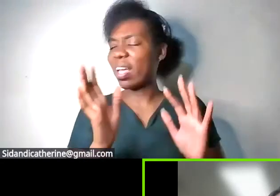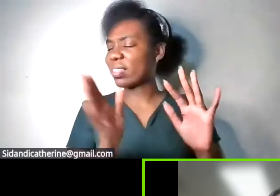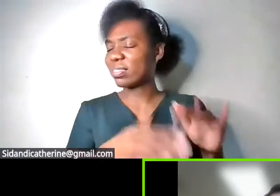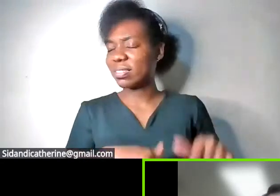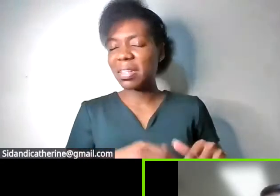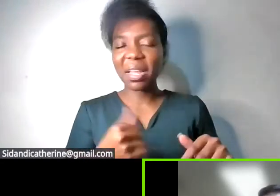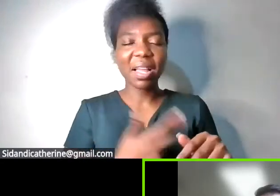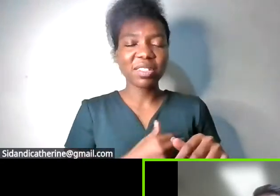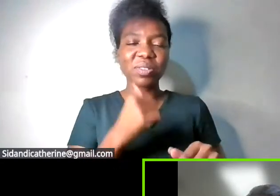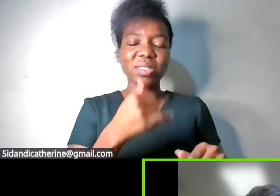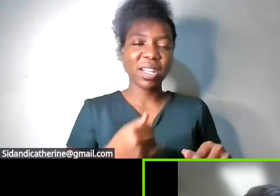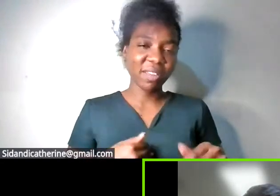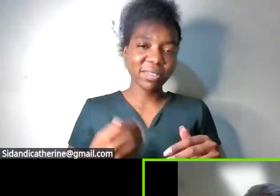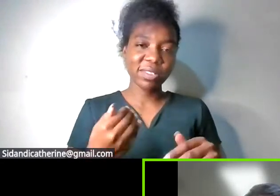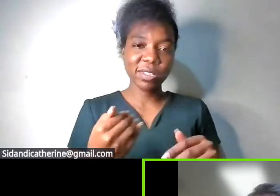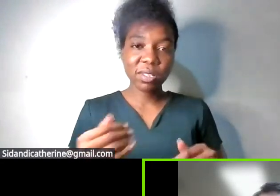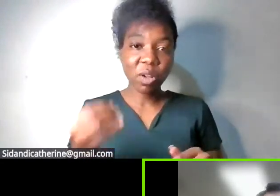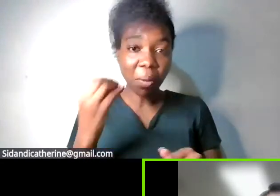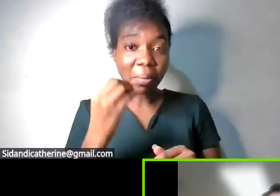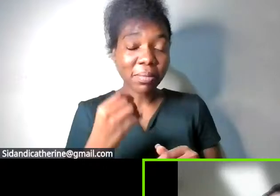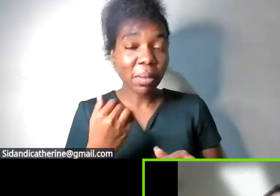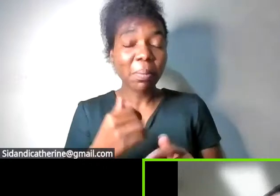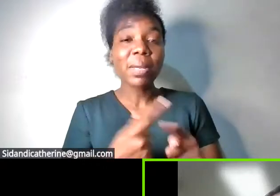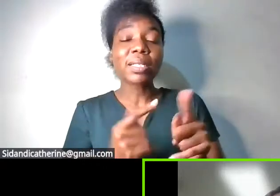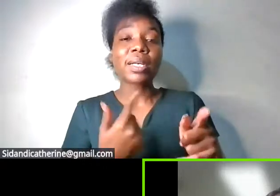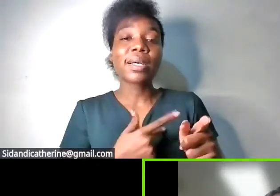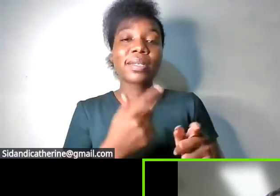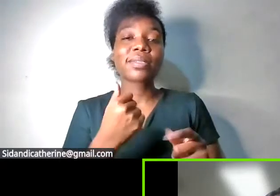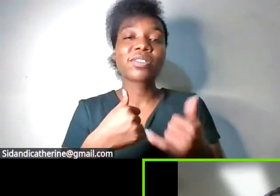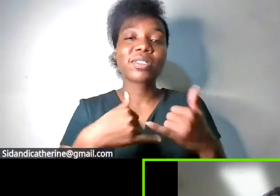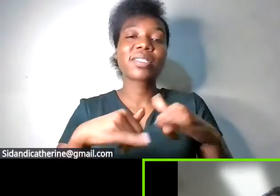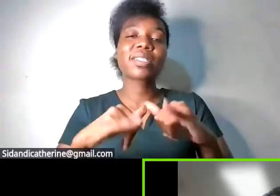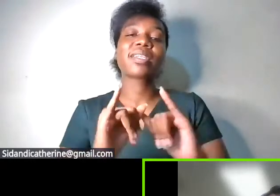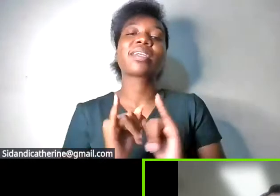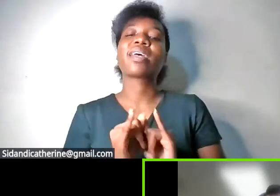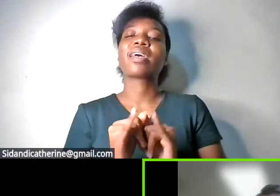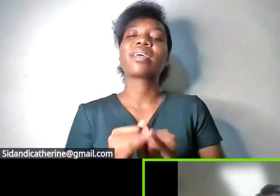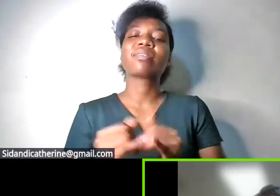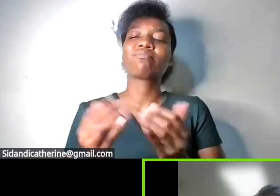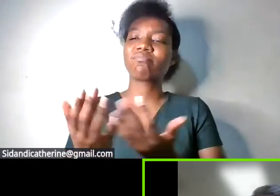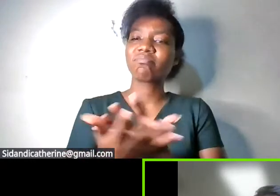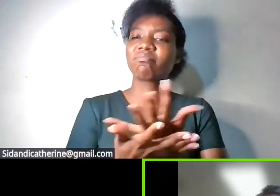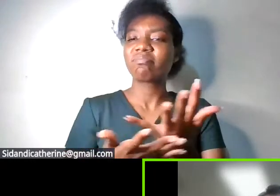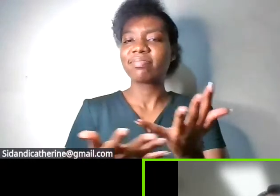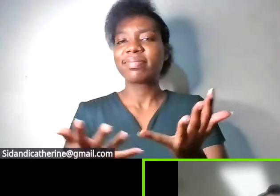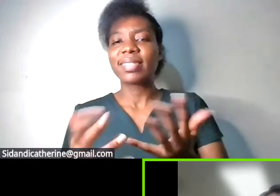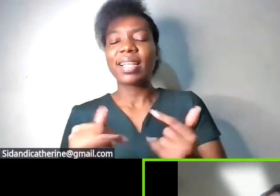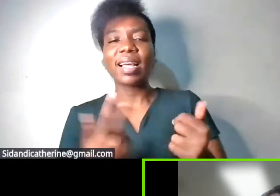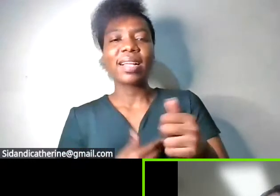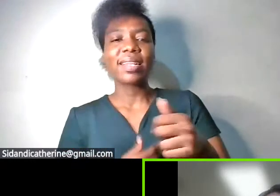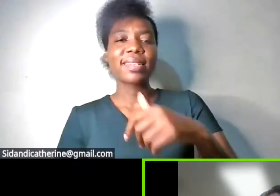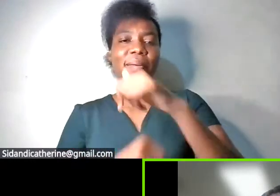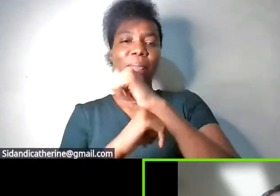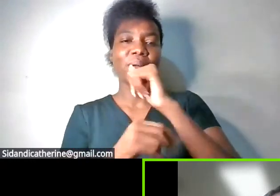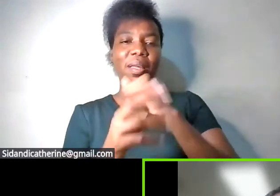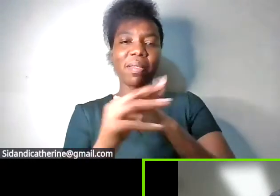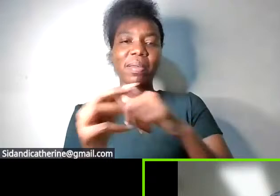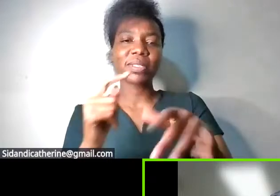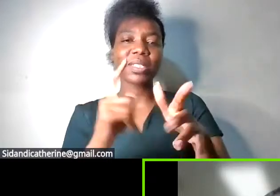do our best to make sure that they have extracurricular activities. We provide the support for them if they need to talk to someone. There are counselors